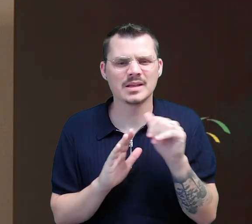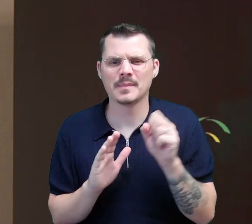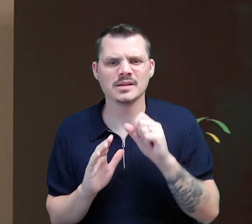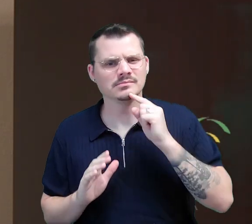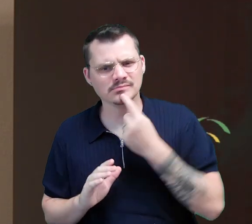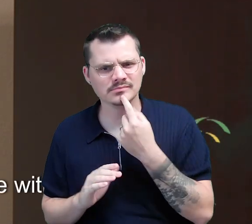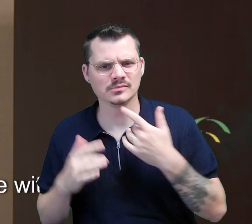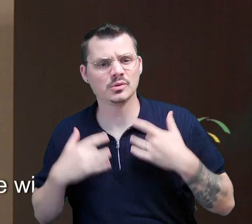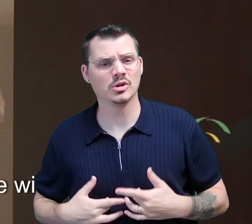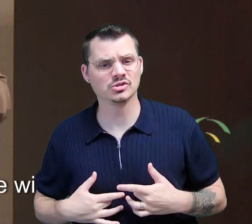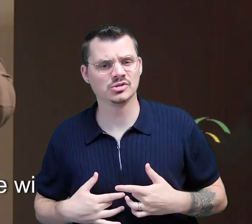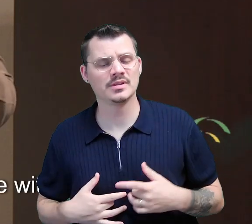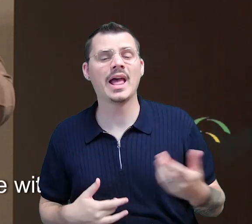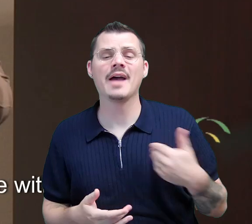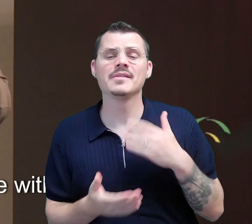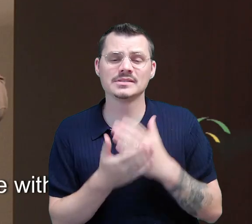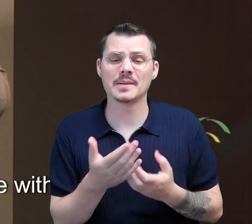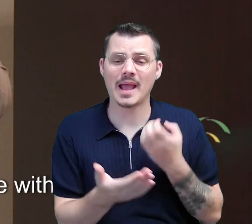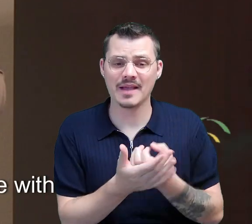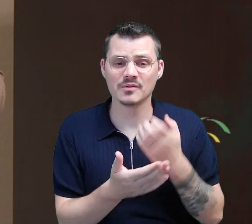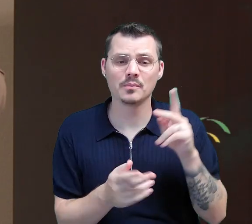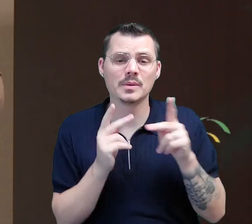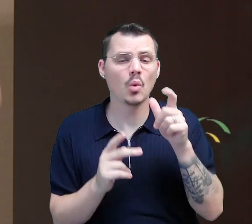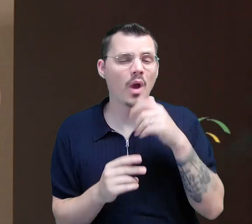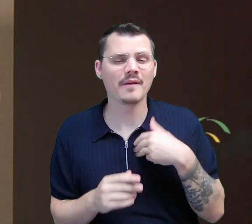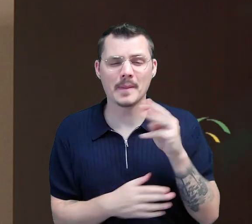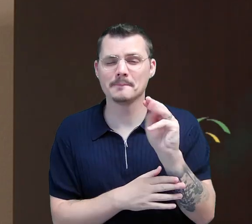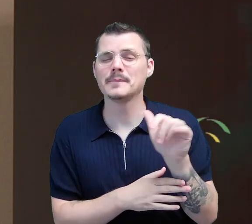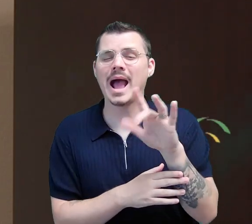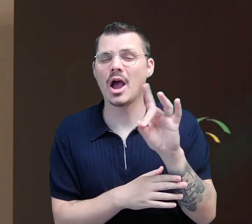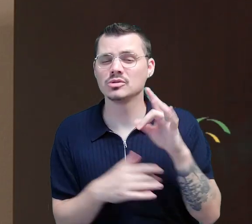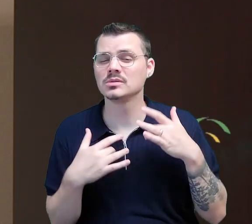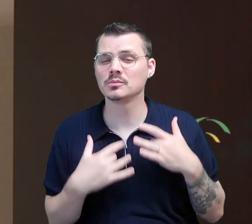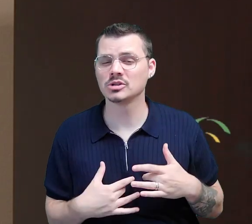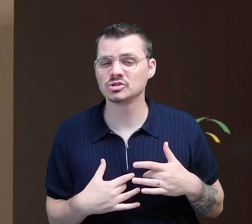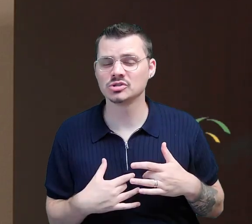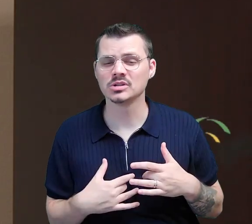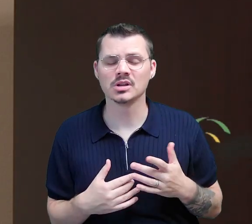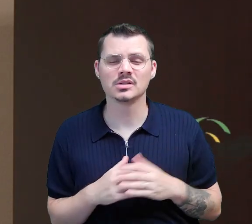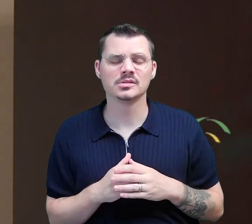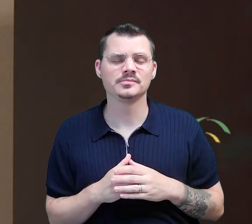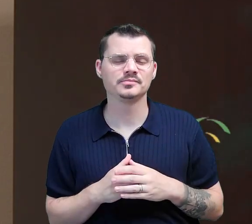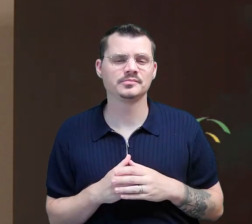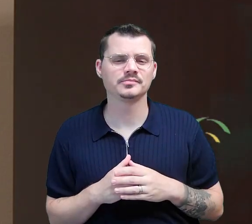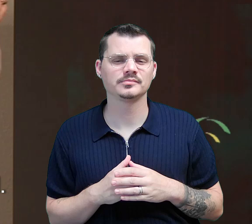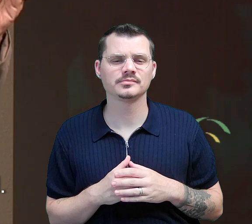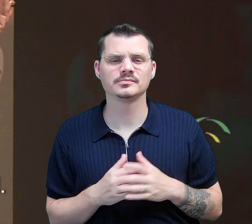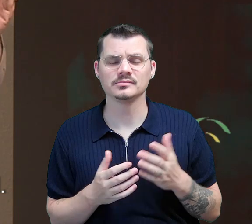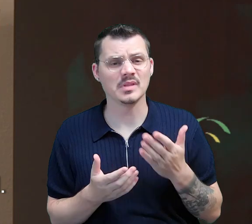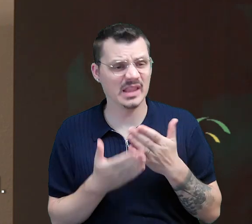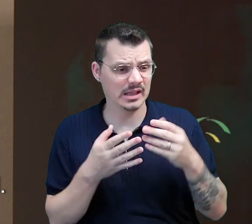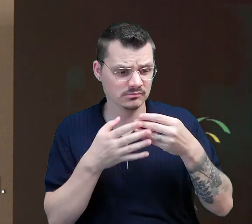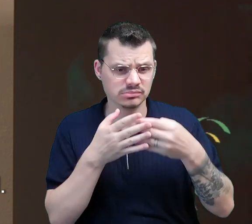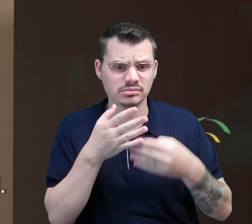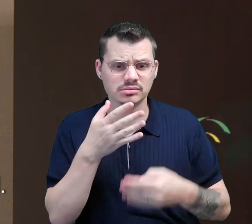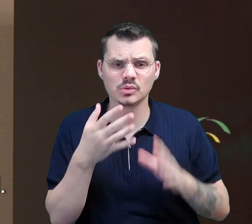depression. There is some evidence that for people with very mild depressions, all kinds of